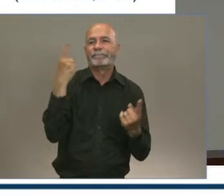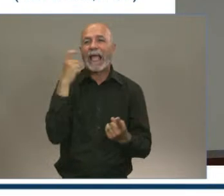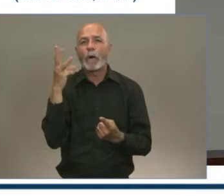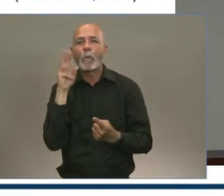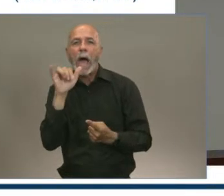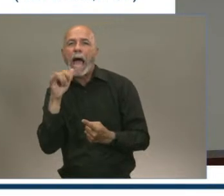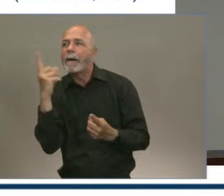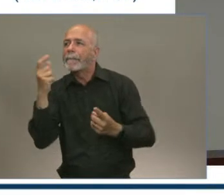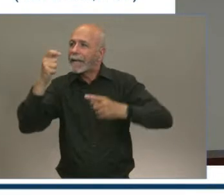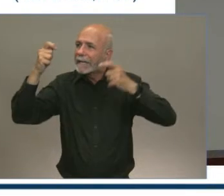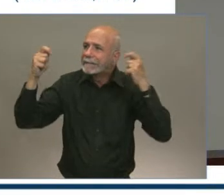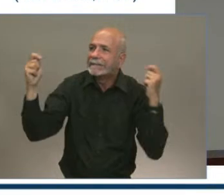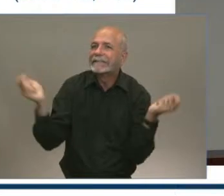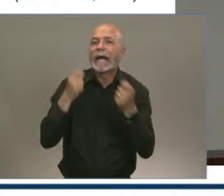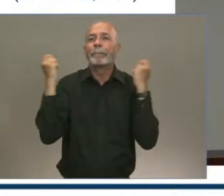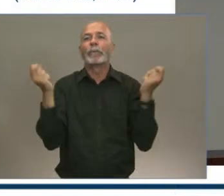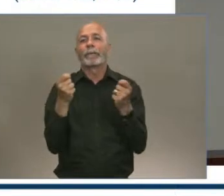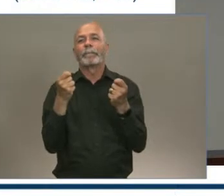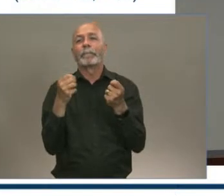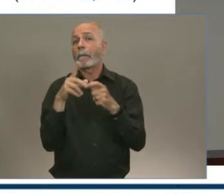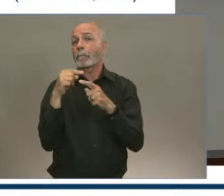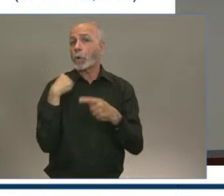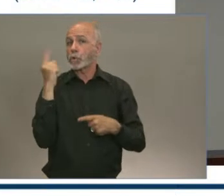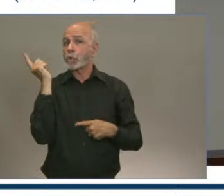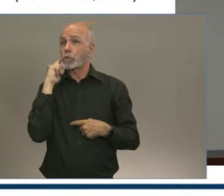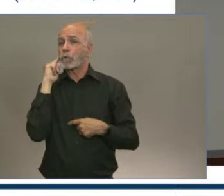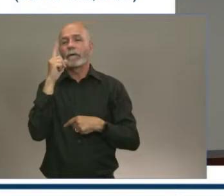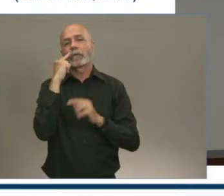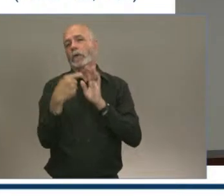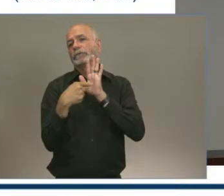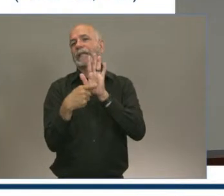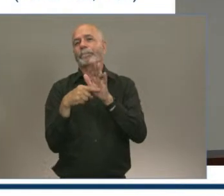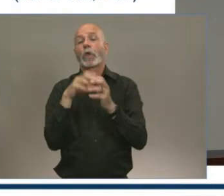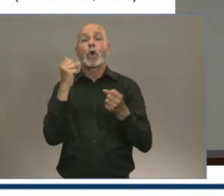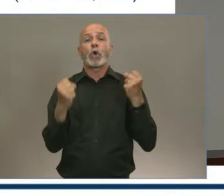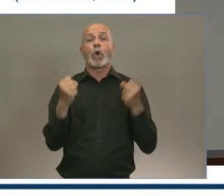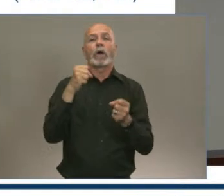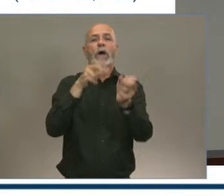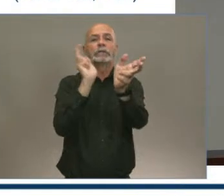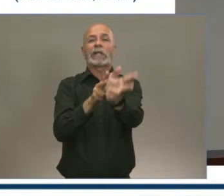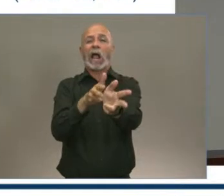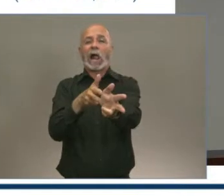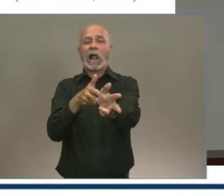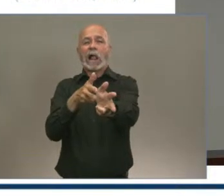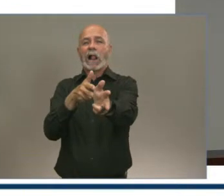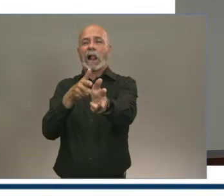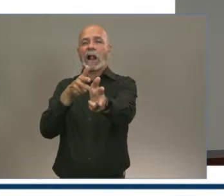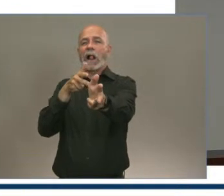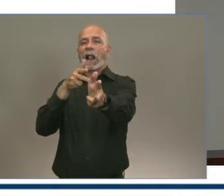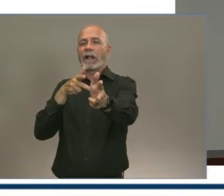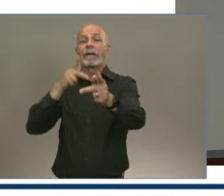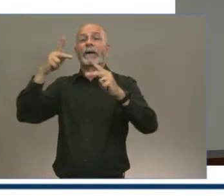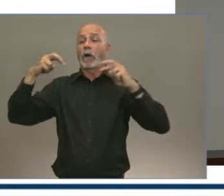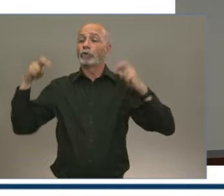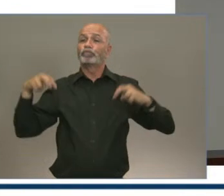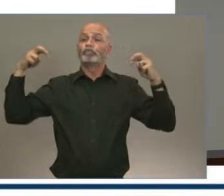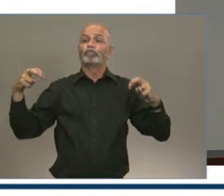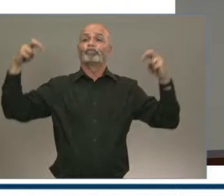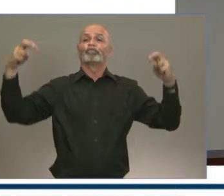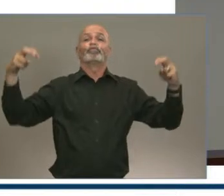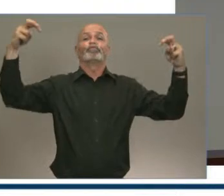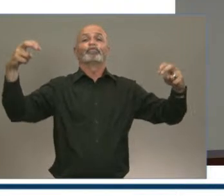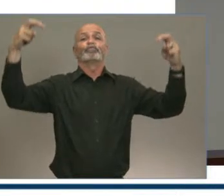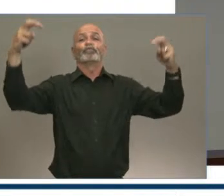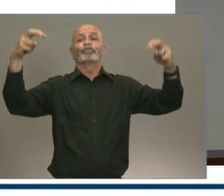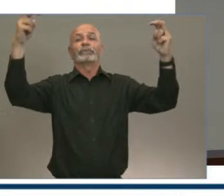One example I've heard is a drive-past celebration. Graduates can be sitting outside, properly distanced, while family